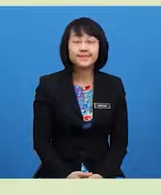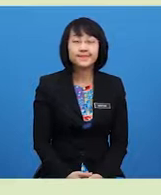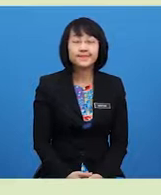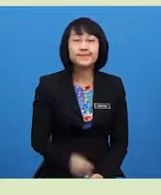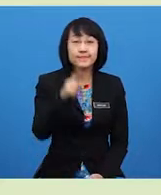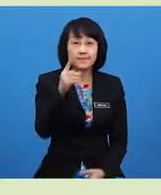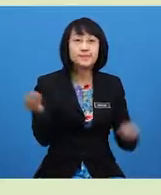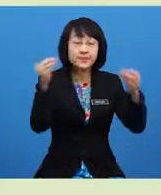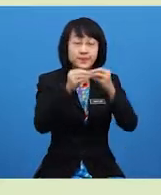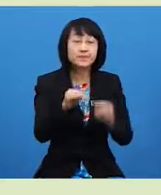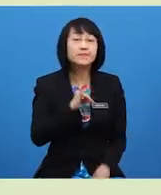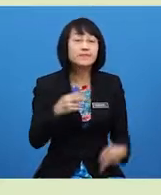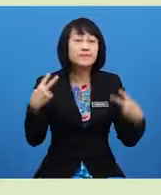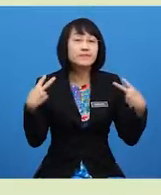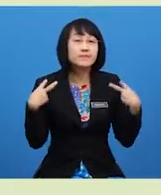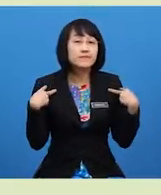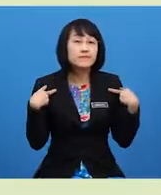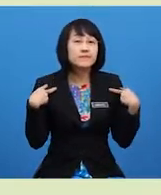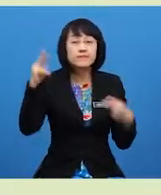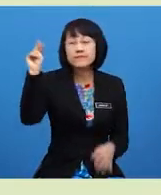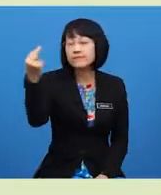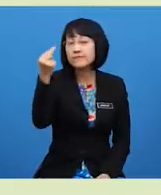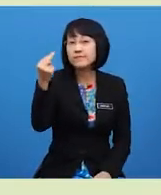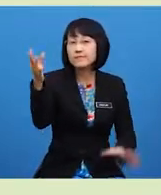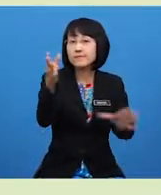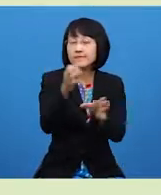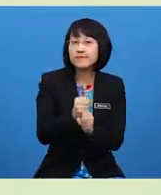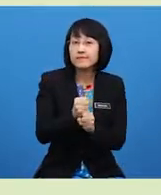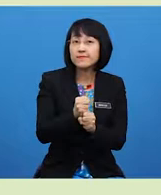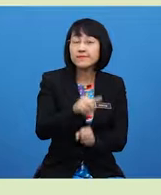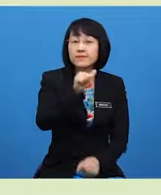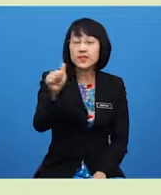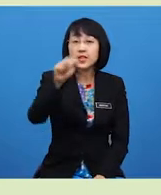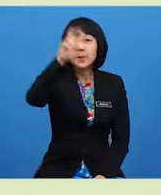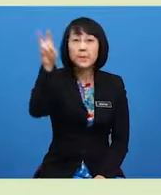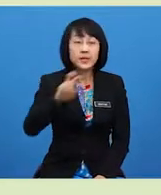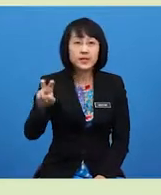One more. I haven't got a pizza.